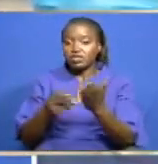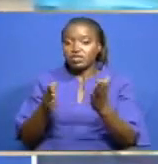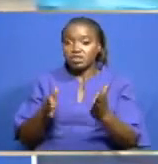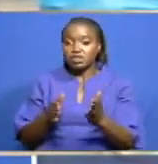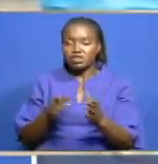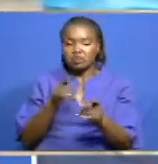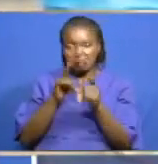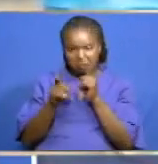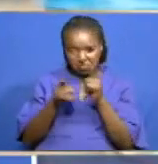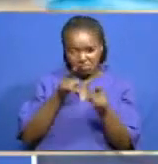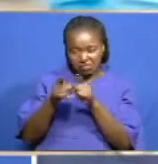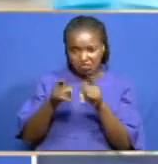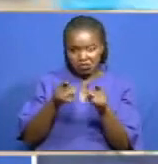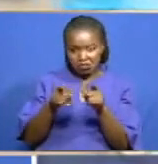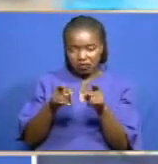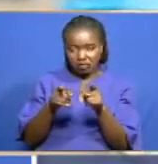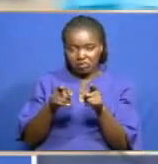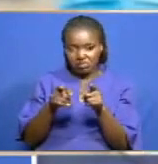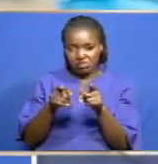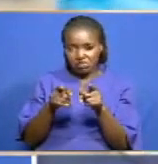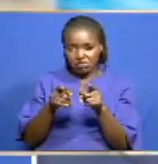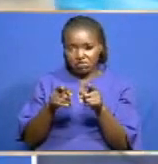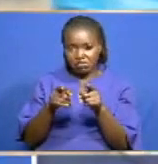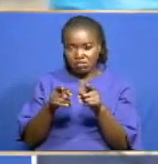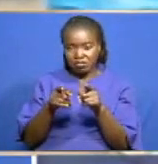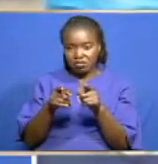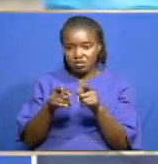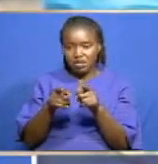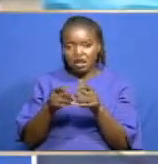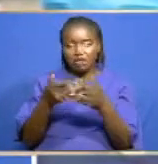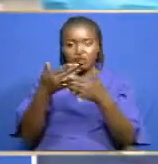incited and are returning the forms.